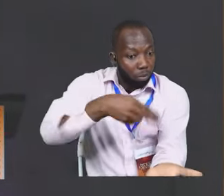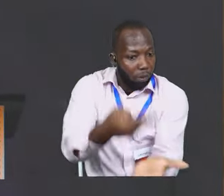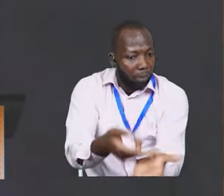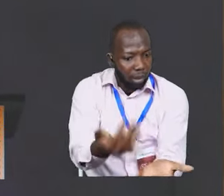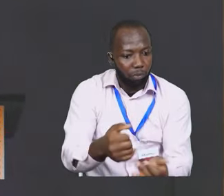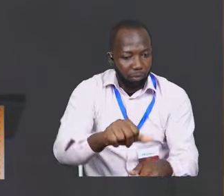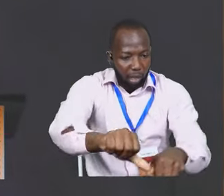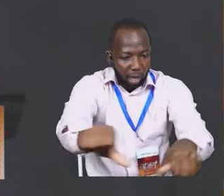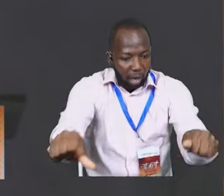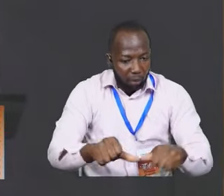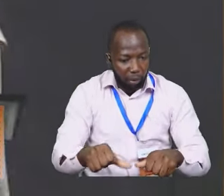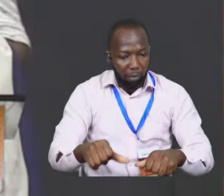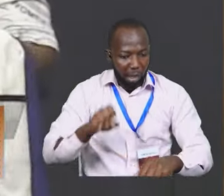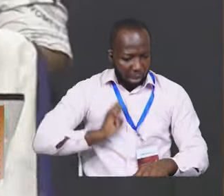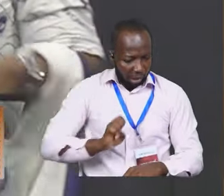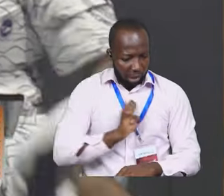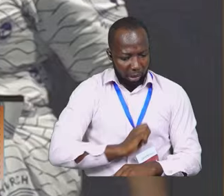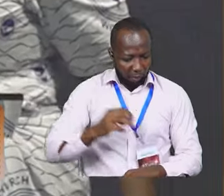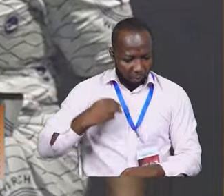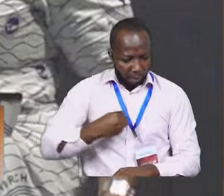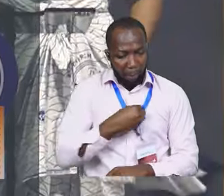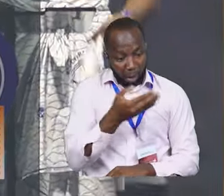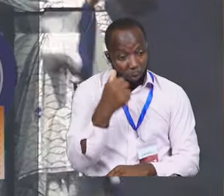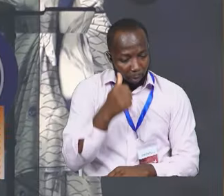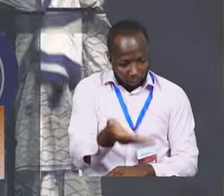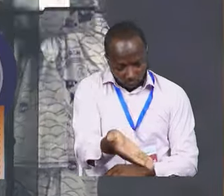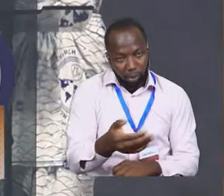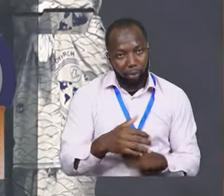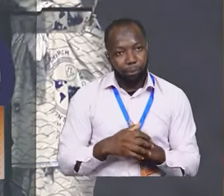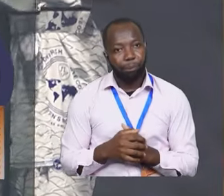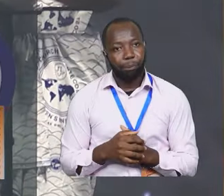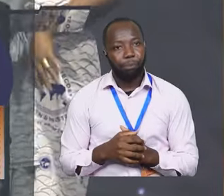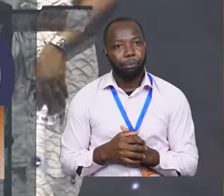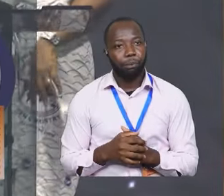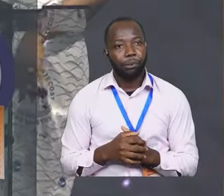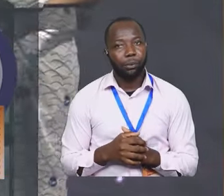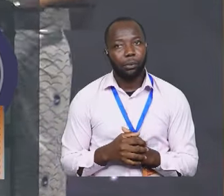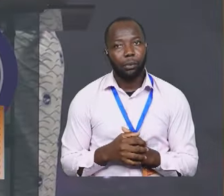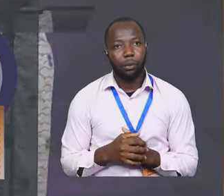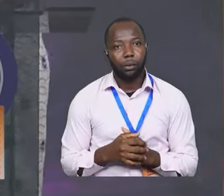Because now that person is an area executive member.